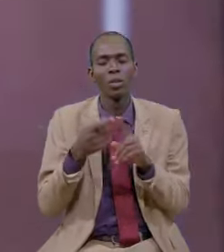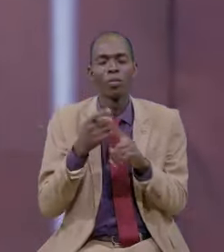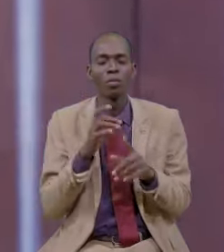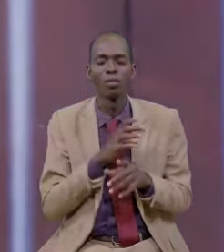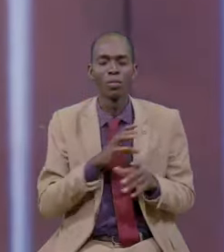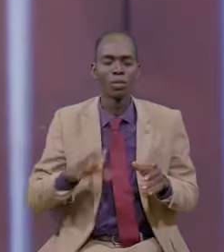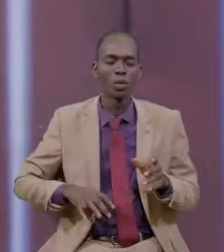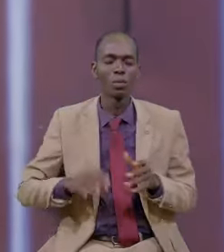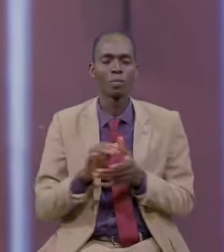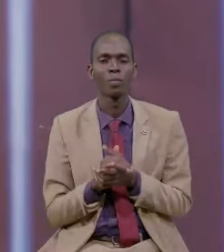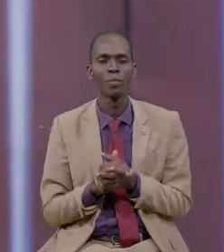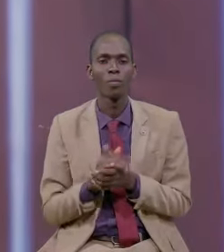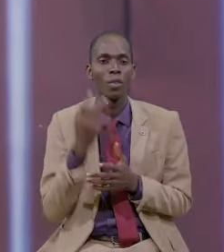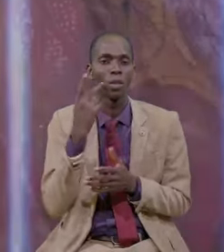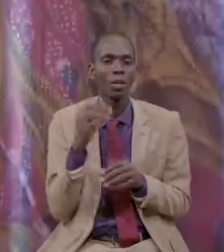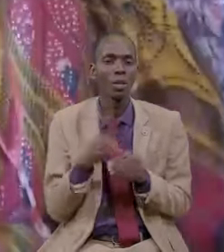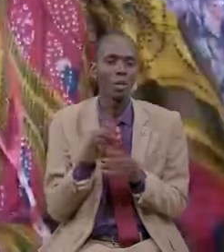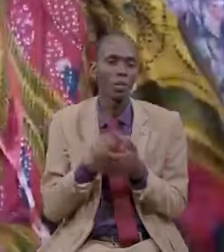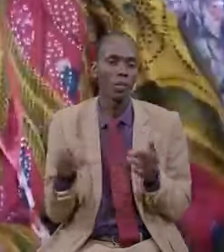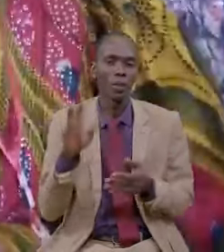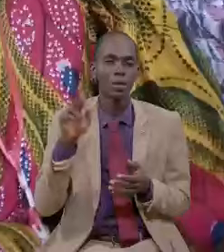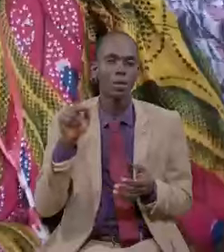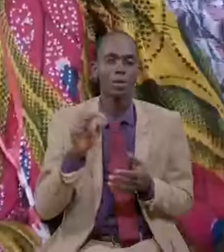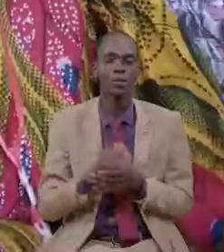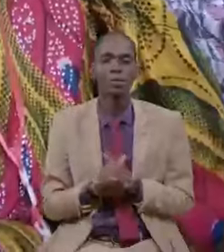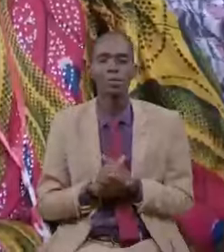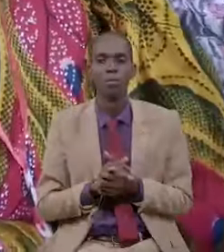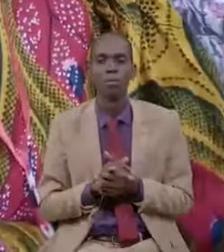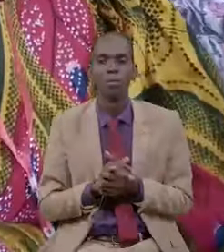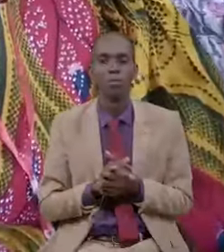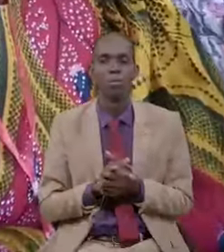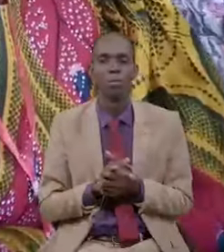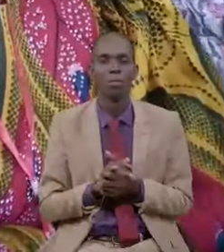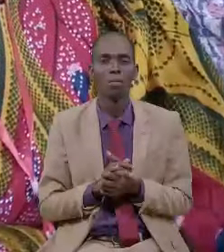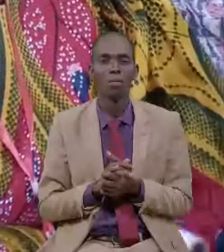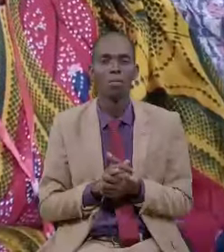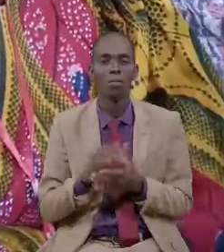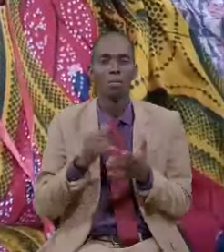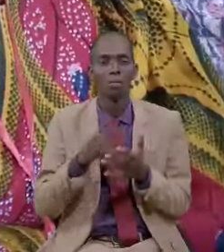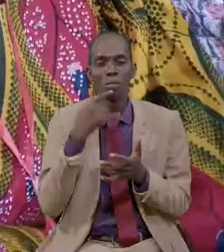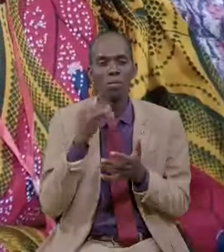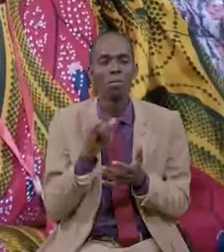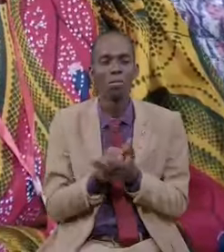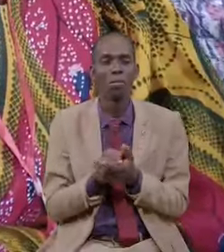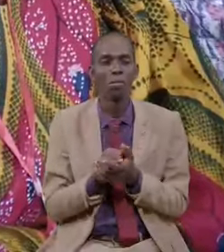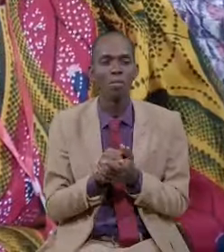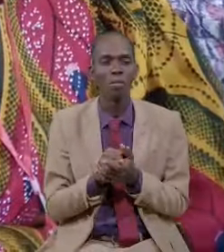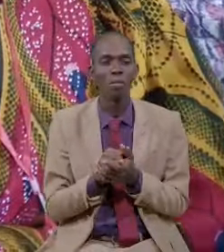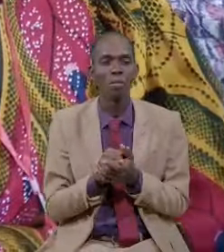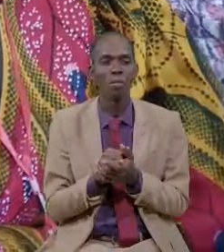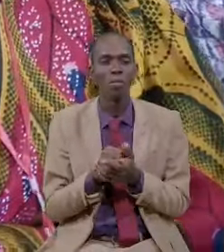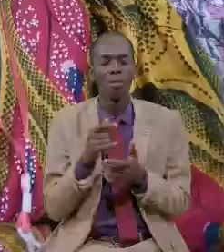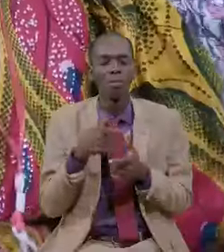by Christ. Look at verse 13. In verse 13 it says, then shall the